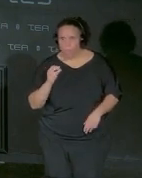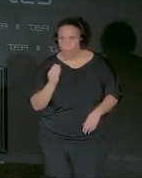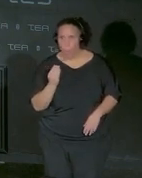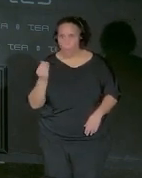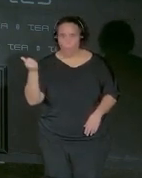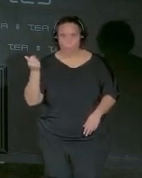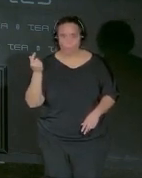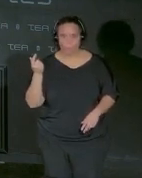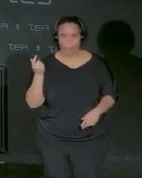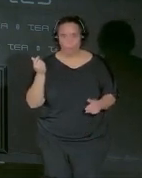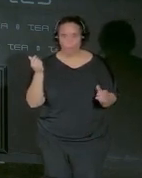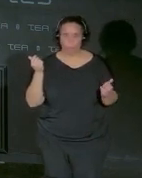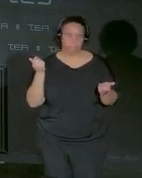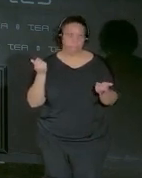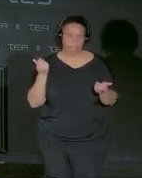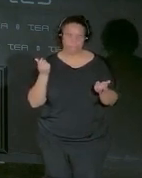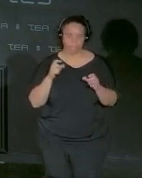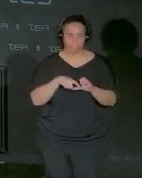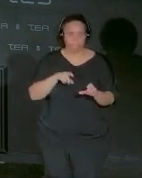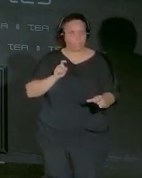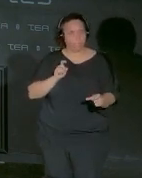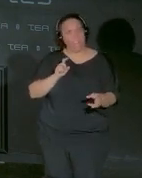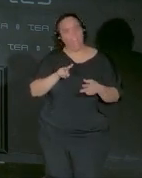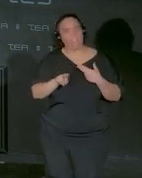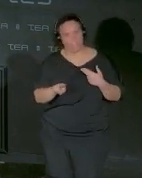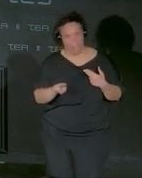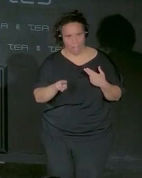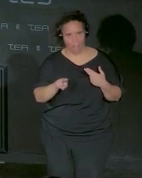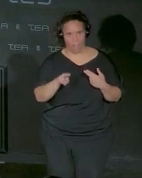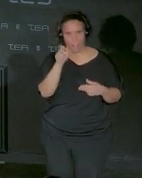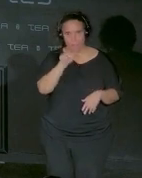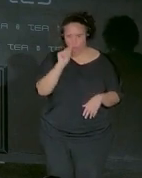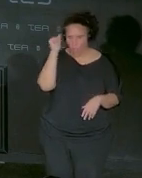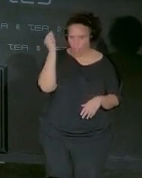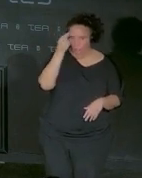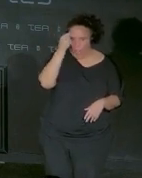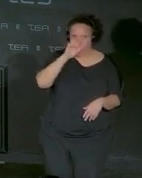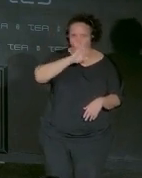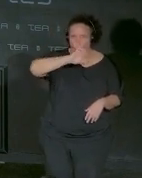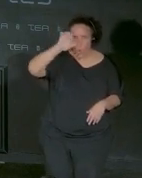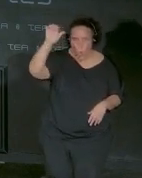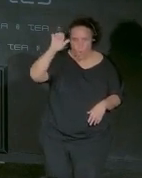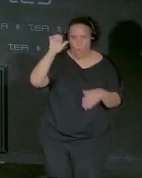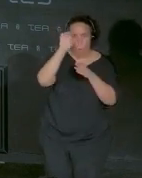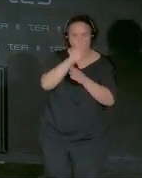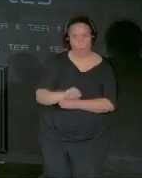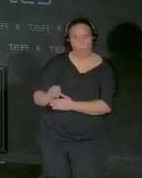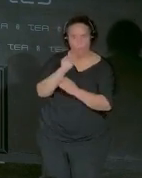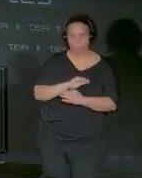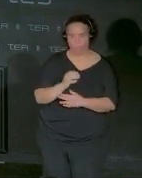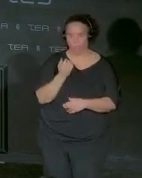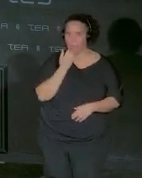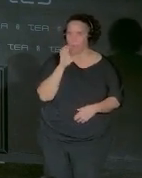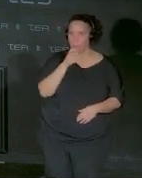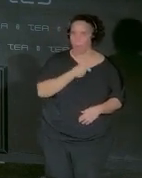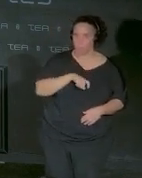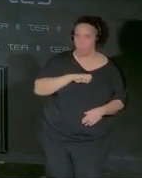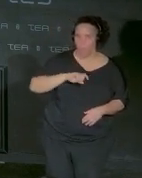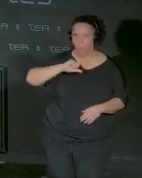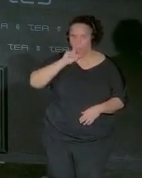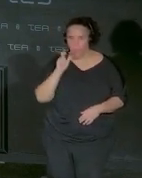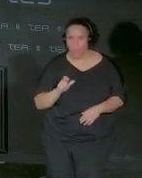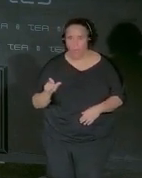region, especially Spain and Italy with the great climate and the great landscapes and great food. So we are attractive to Americans,